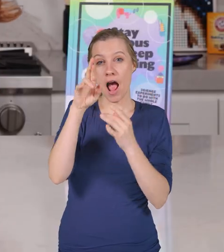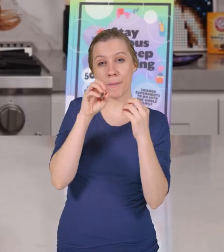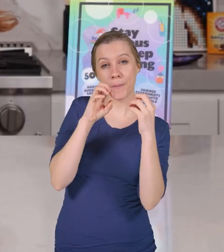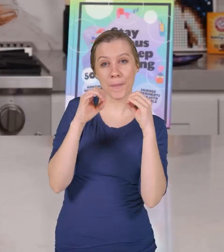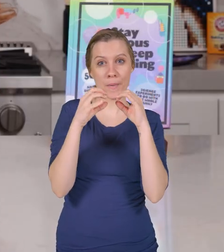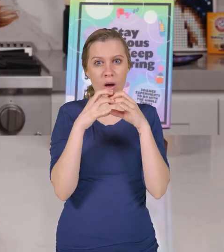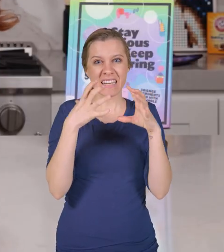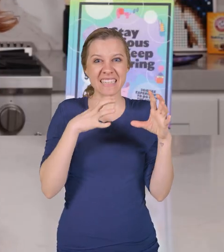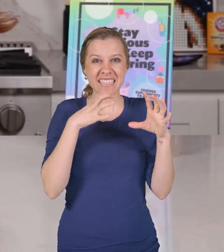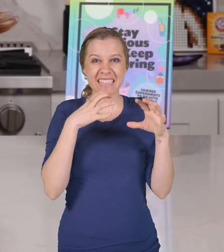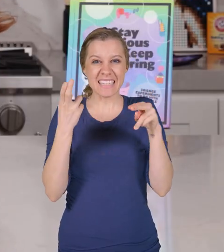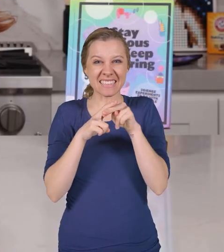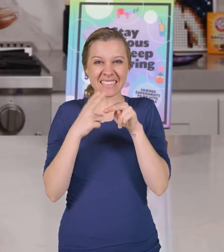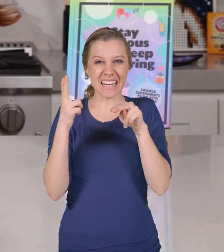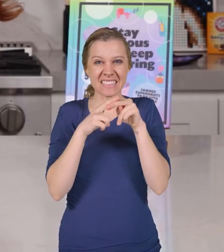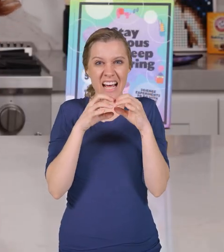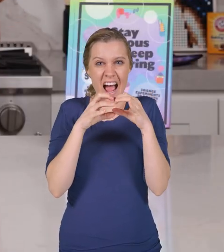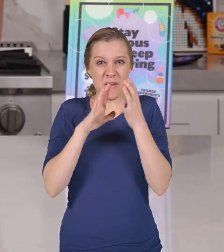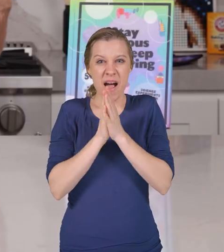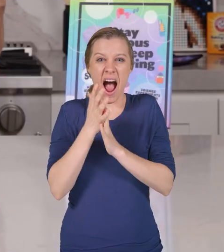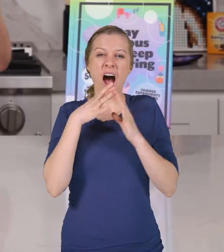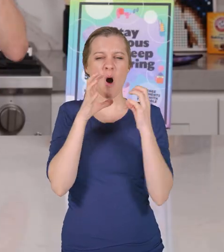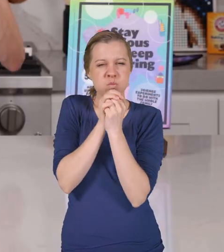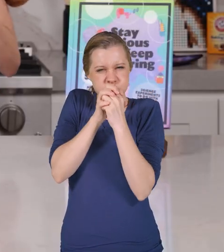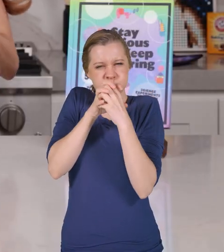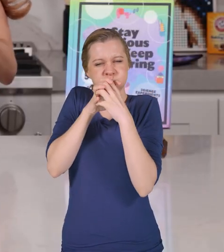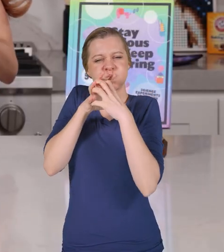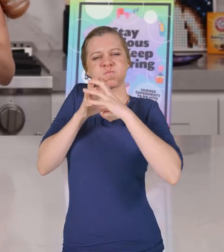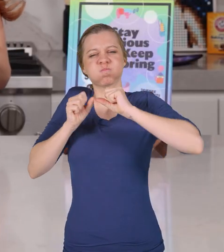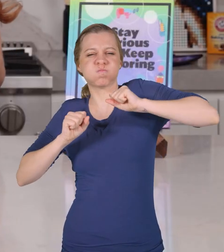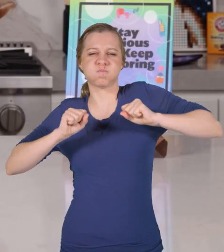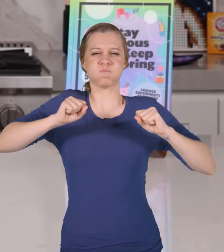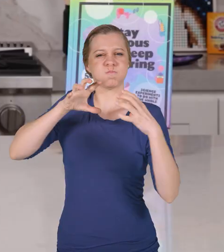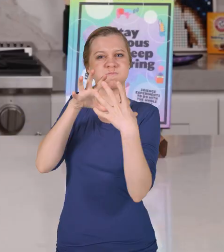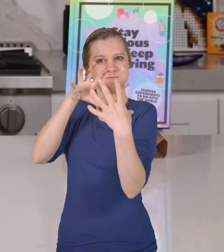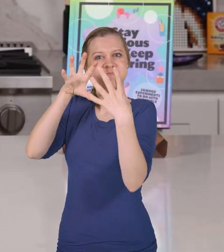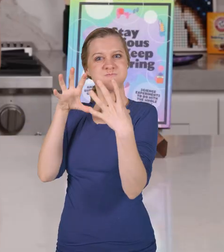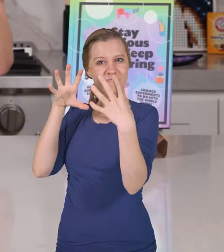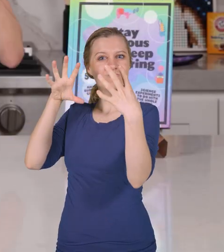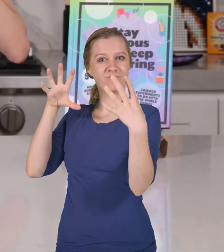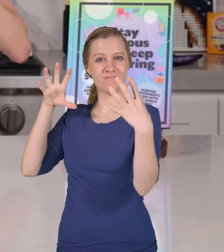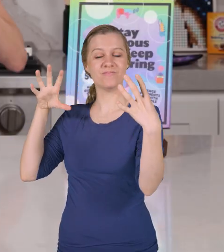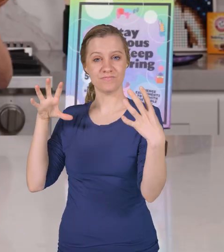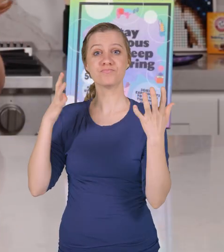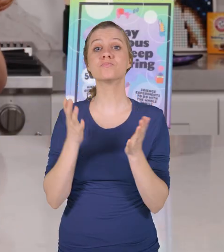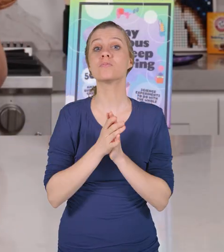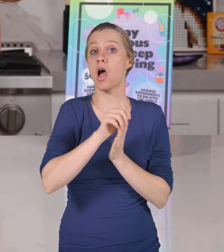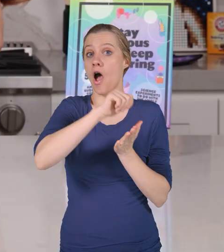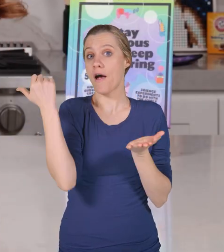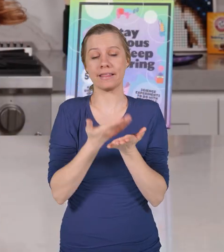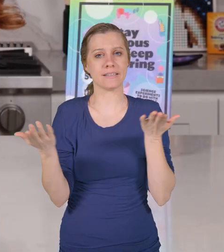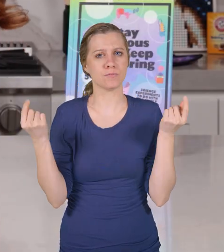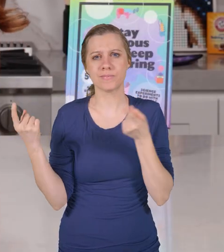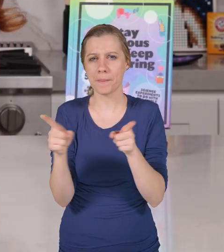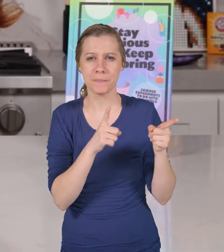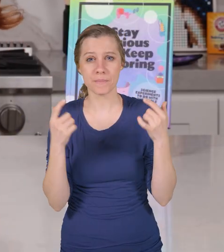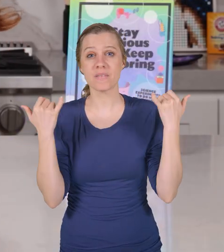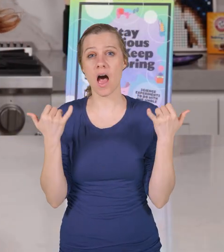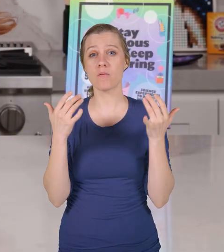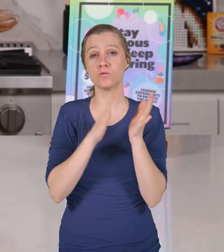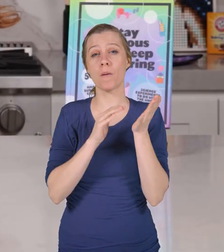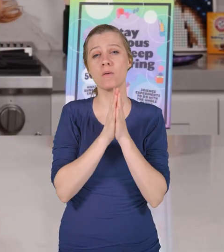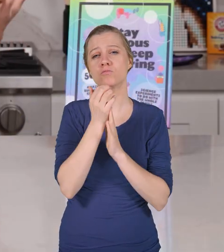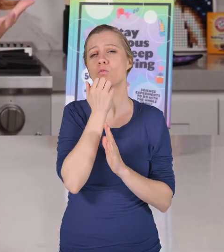it? Well, all of those air bubbles are getting heated. And when air gets hot, it wants to take up more space. The other thing